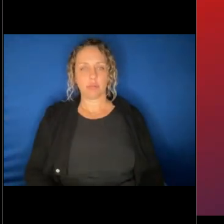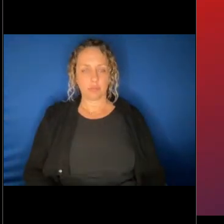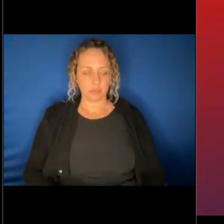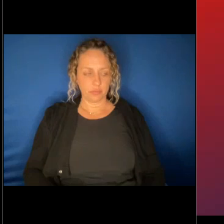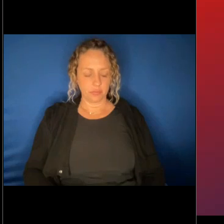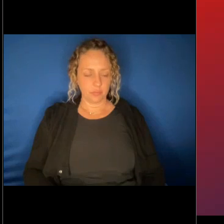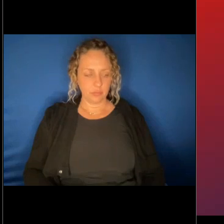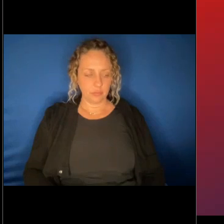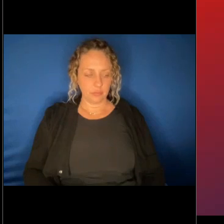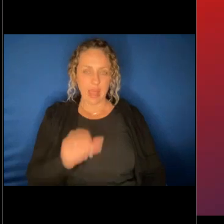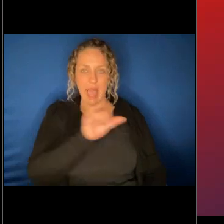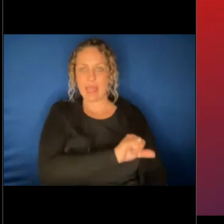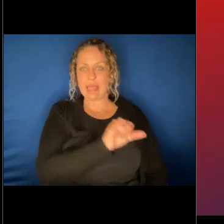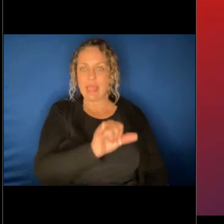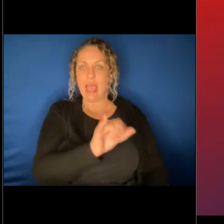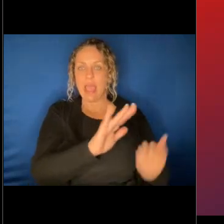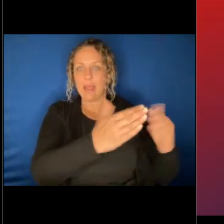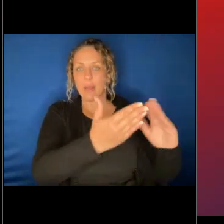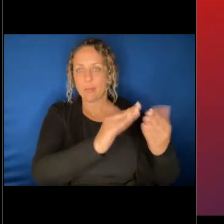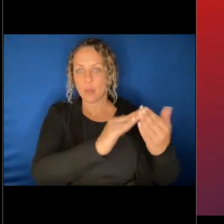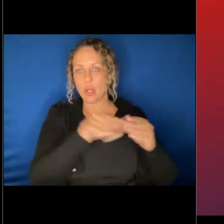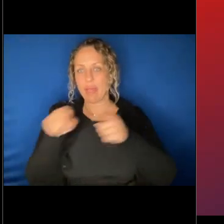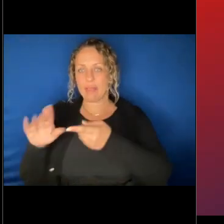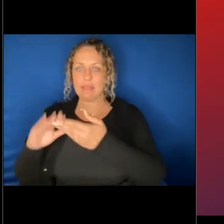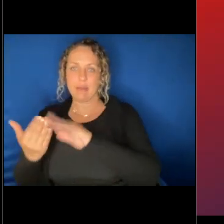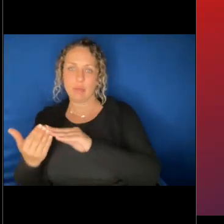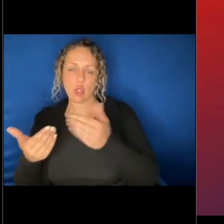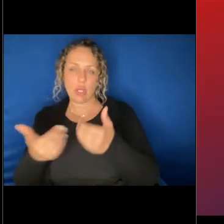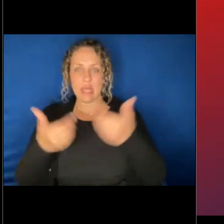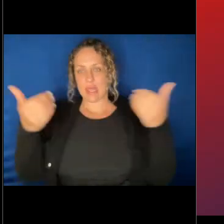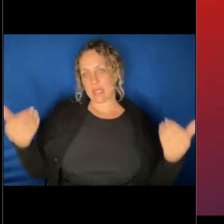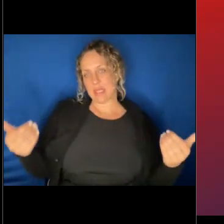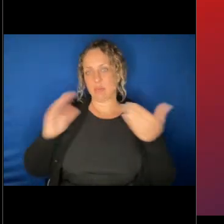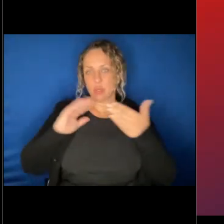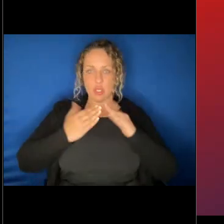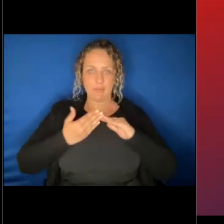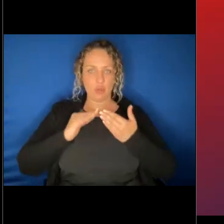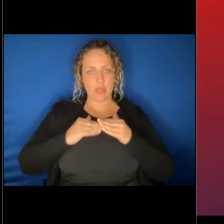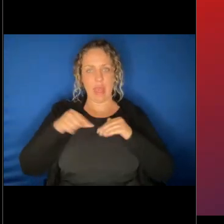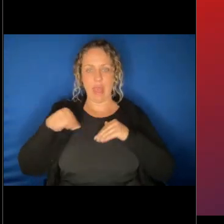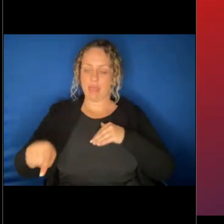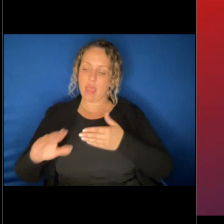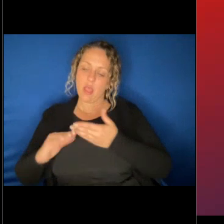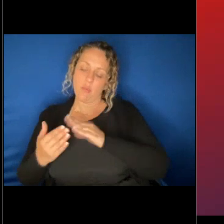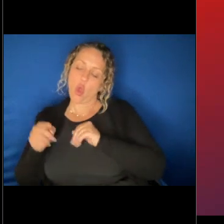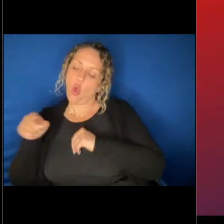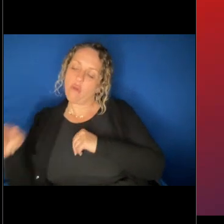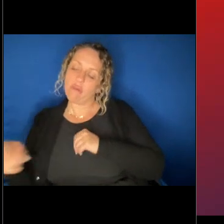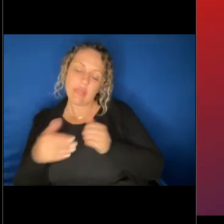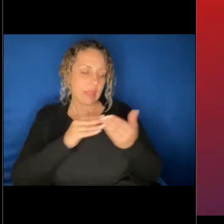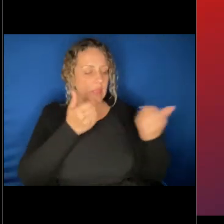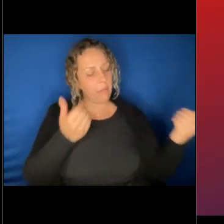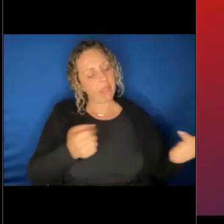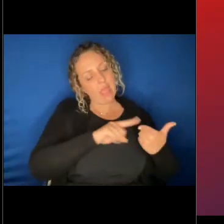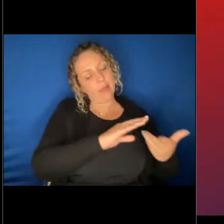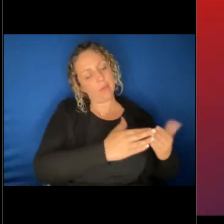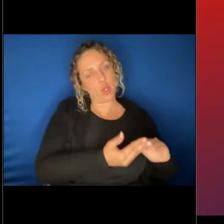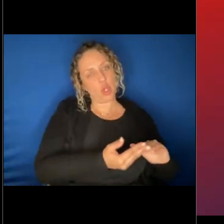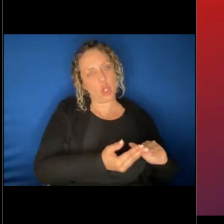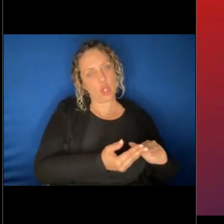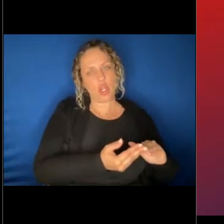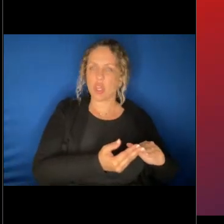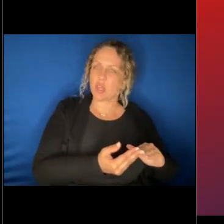like communities and this community separated from this community and that community over there separated from that community.